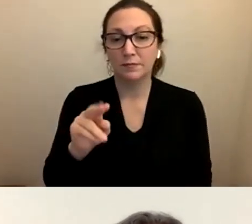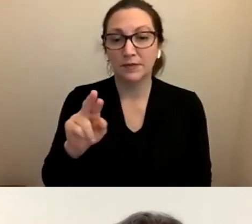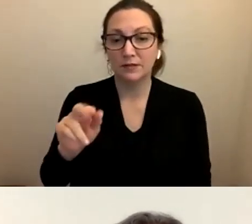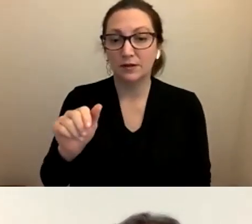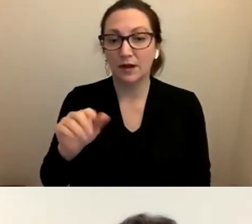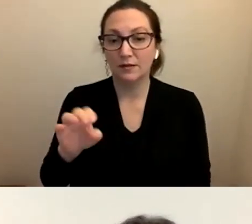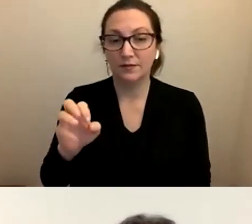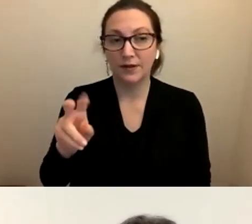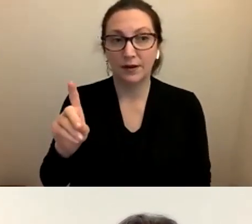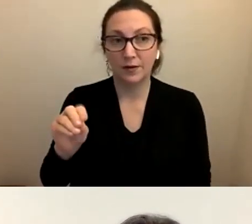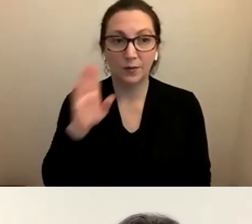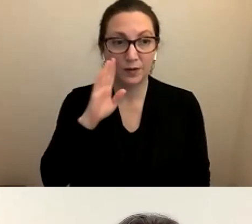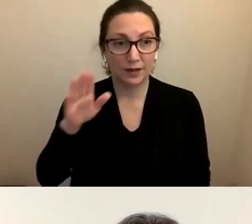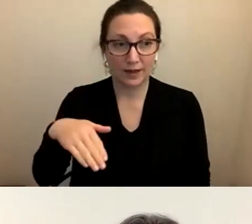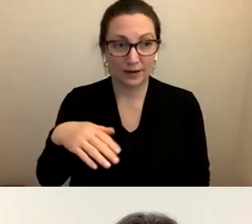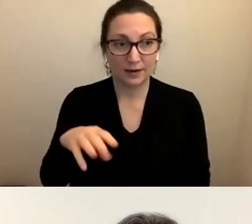Ms. Aguirre, Present.